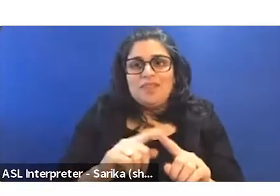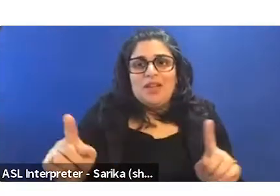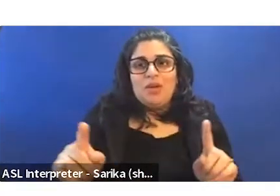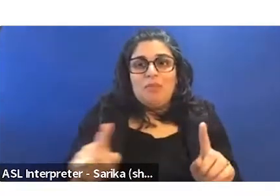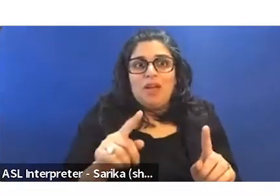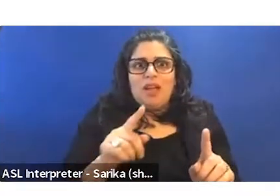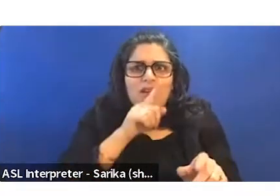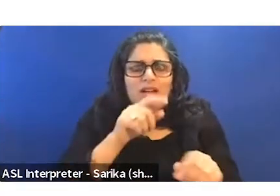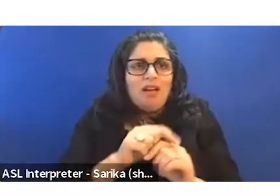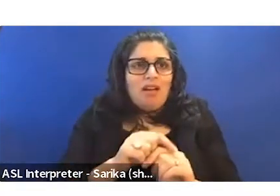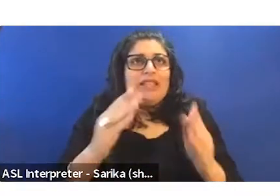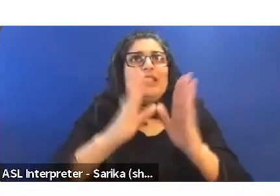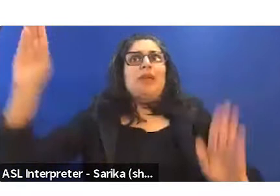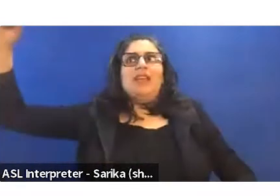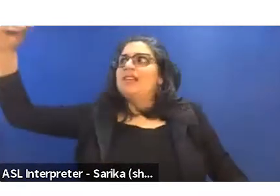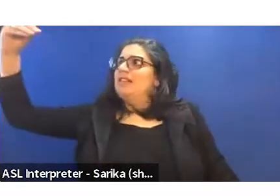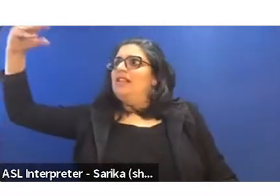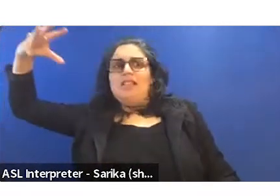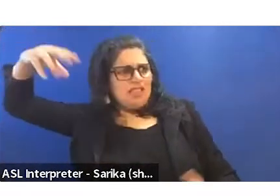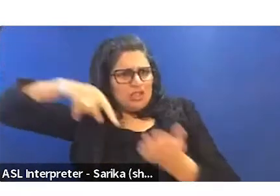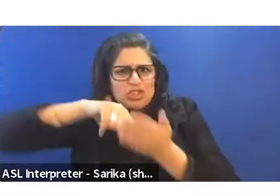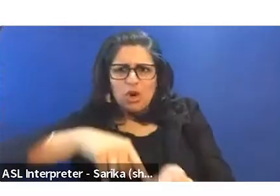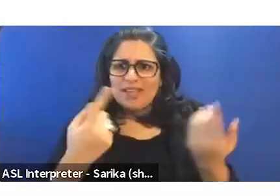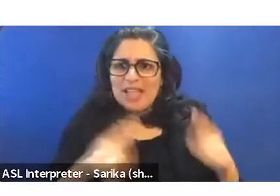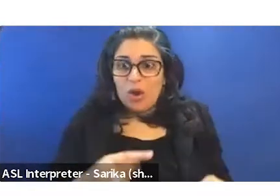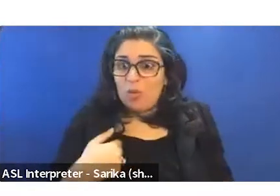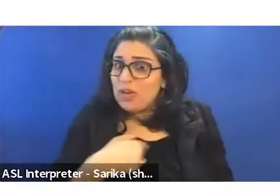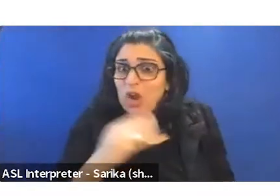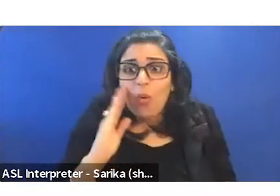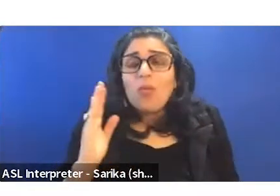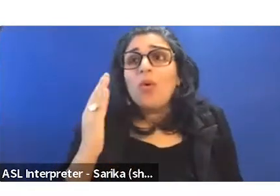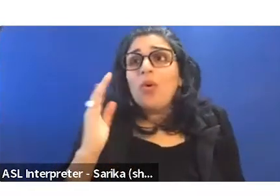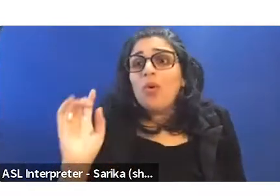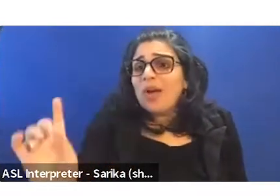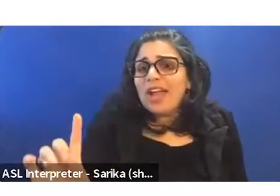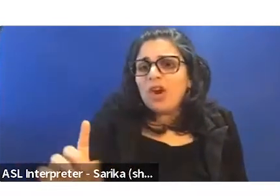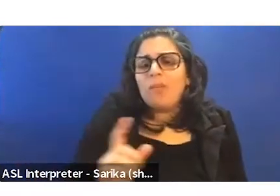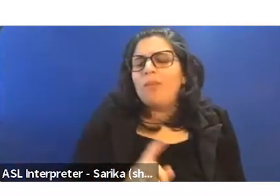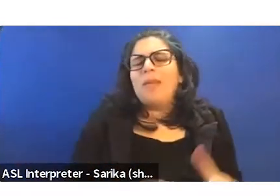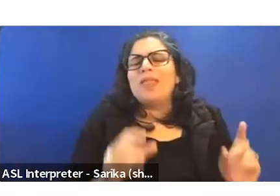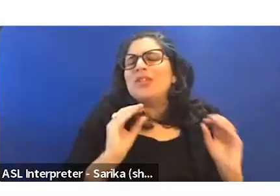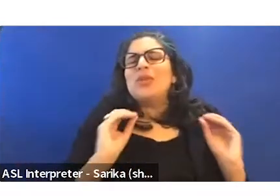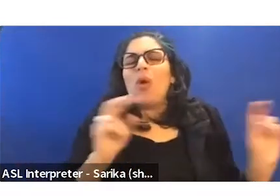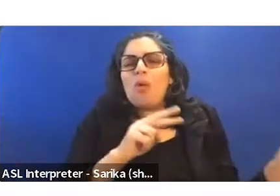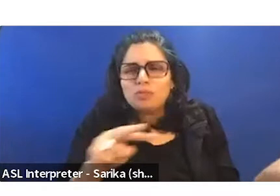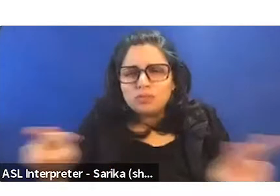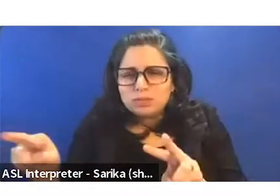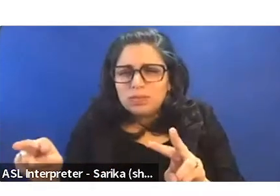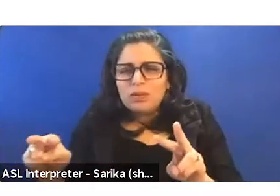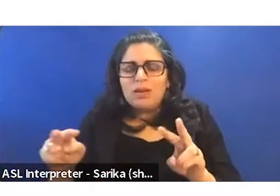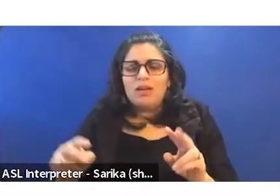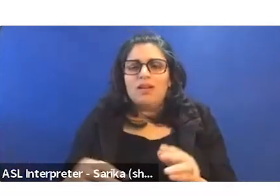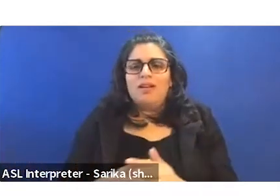real time where deforestation is happening. And we know where the slaughterhouses are, right? They're dotted there. So the process could